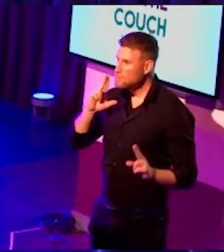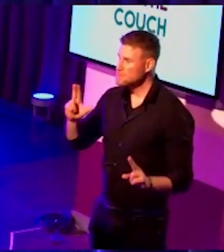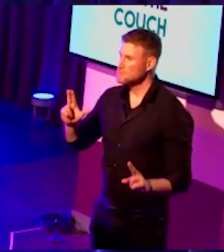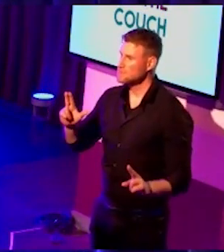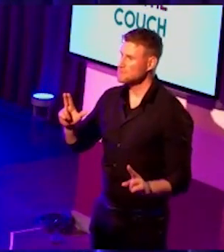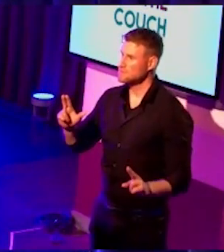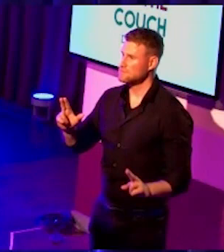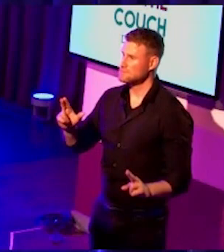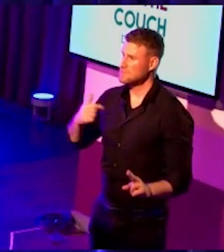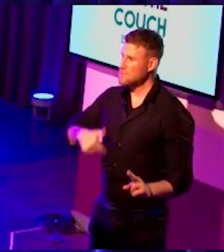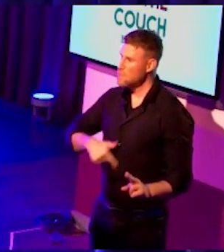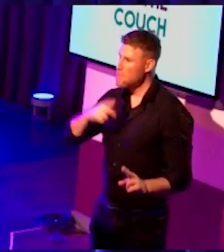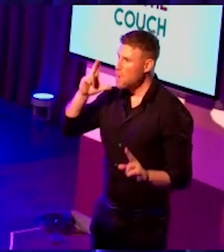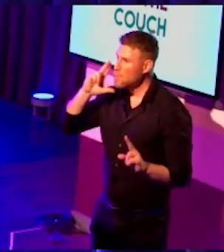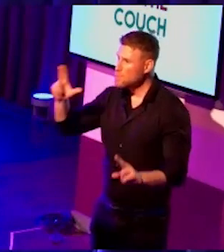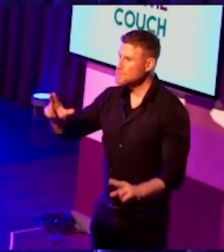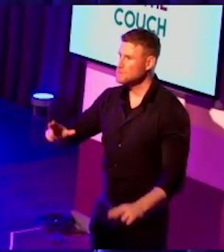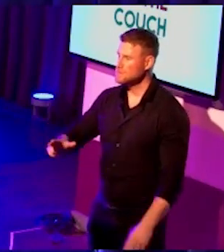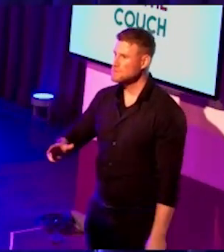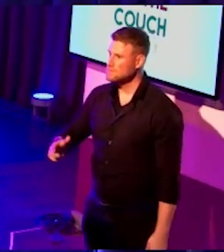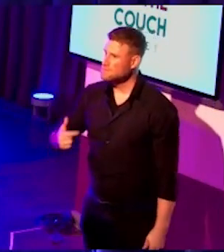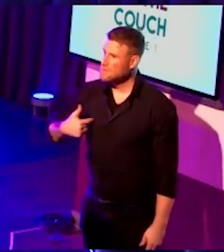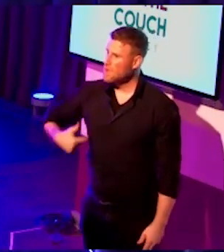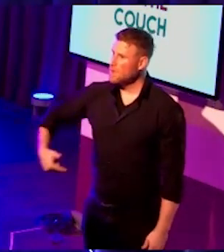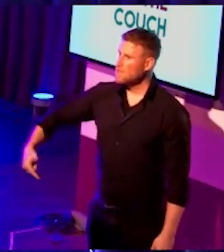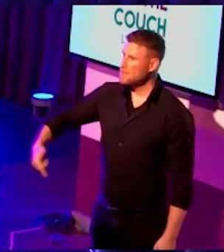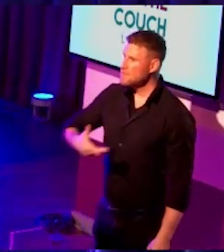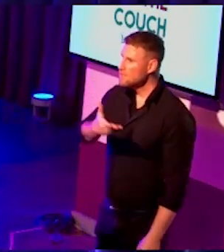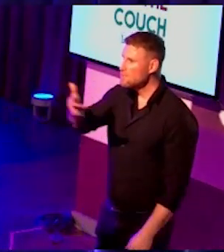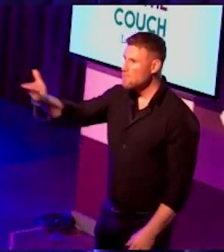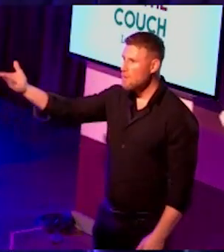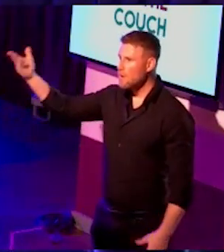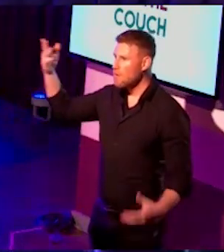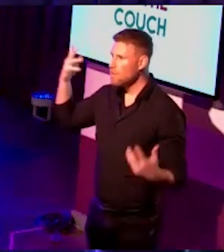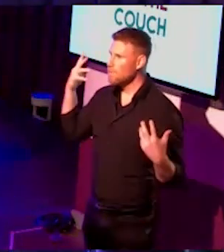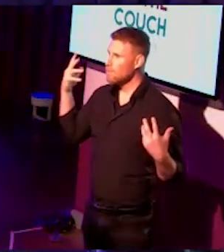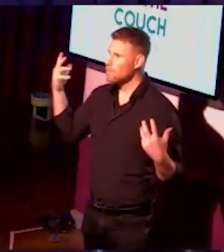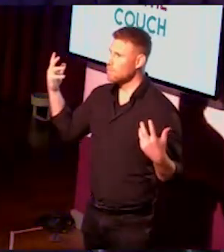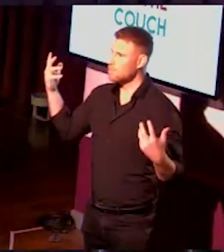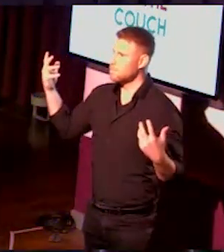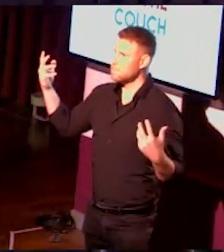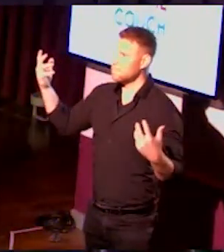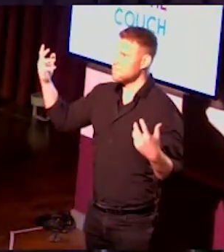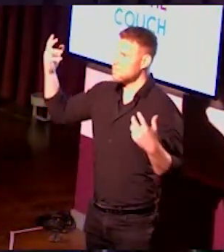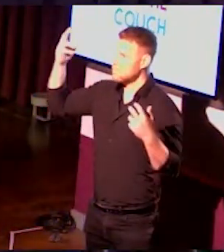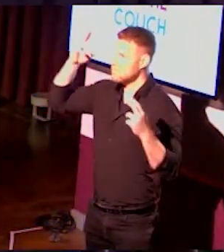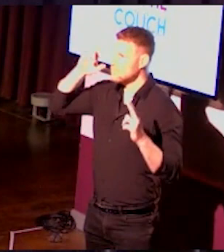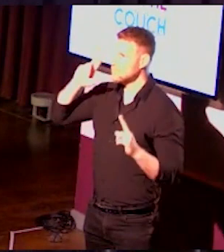We are heroes, we are heroes, we are heroes.